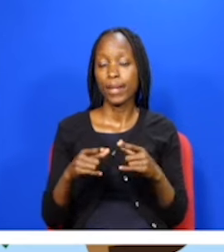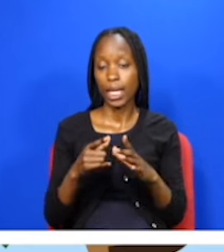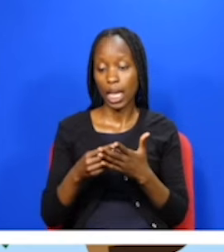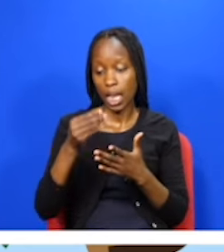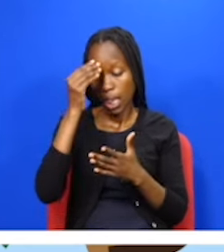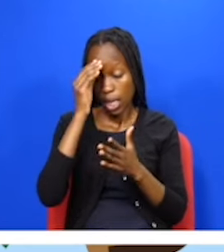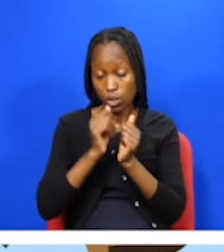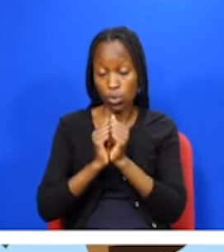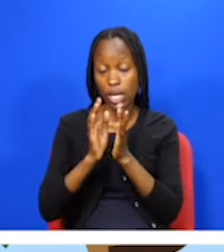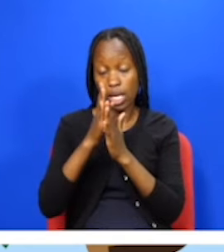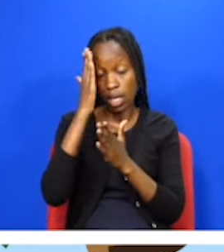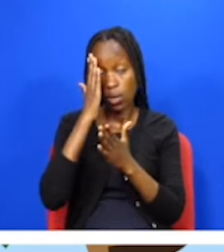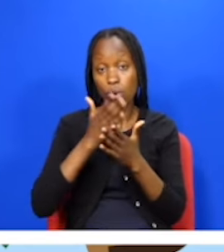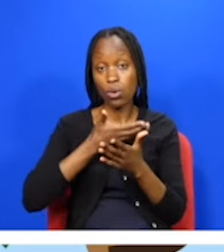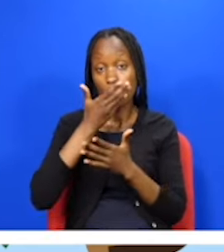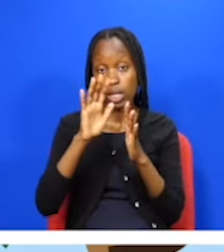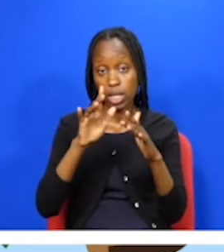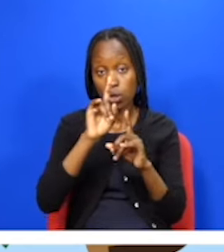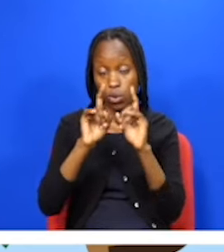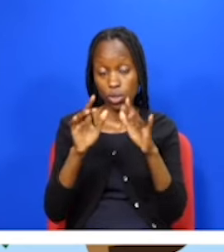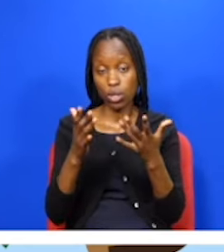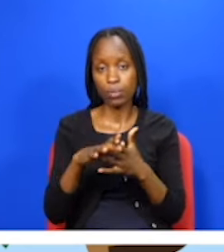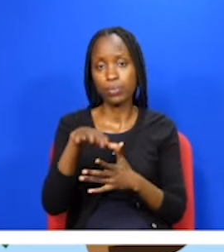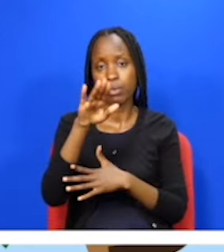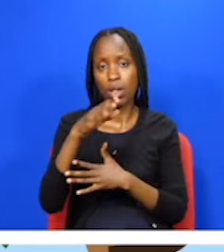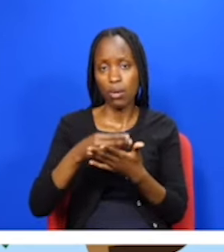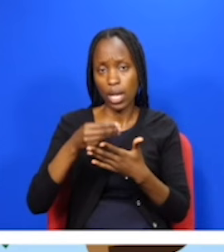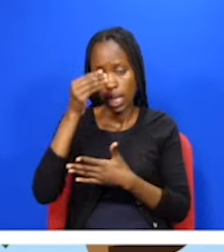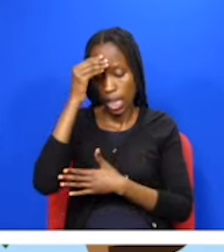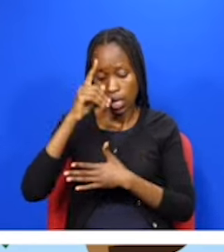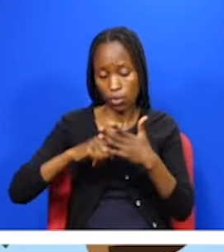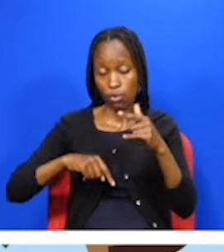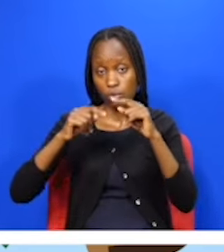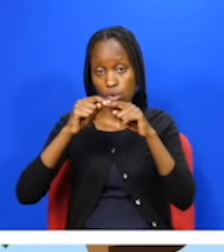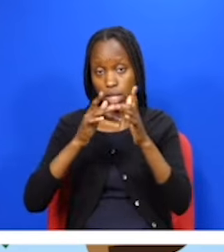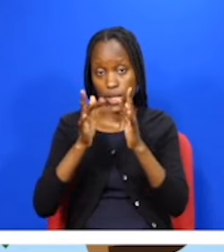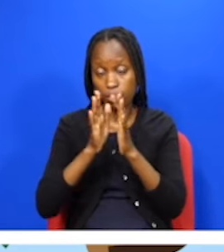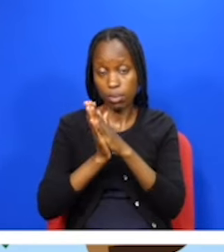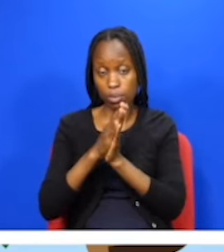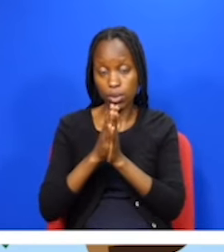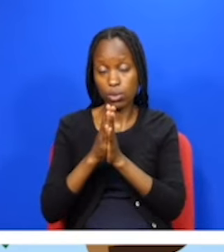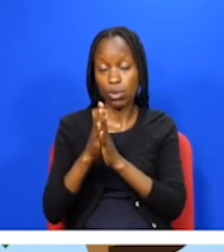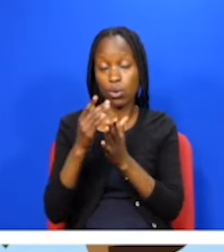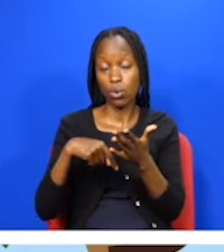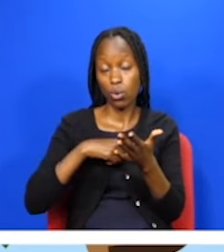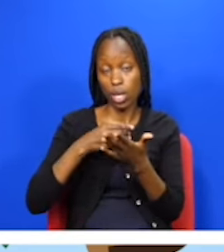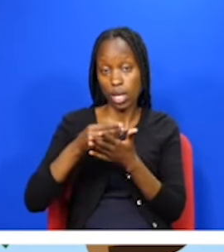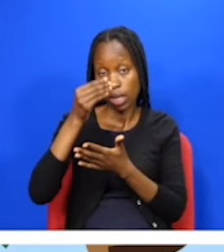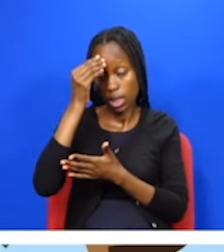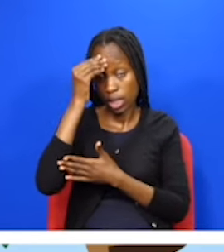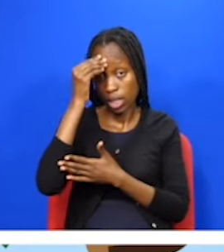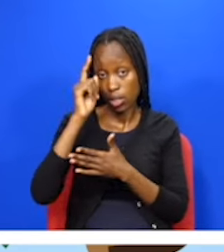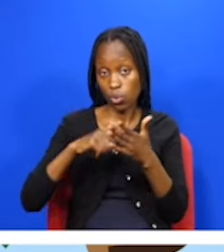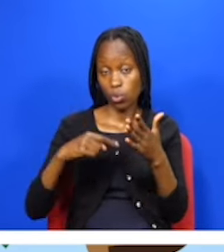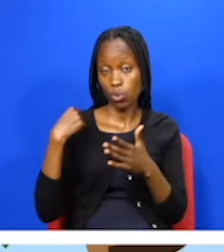questions. So what are we learning from our Bible story today? Number one, new